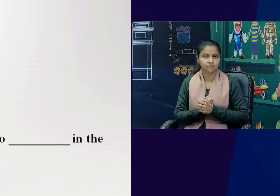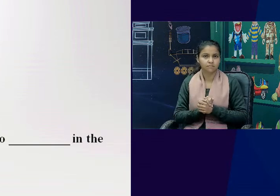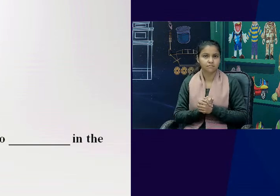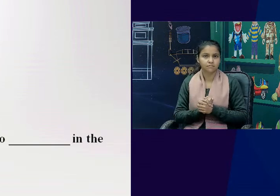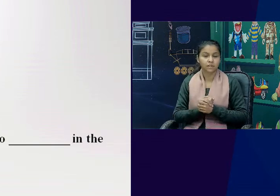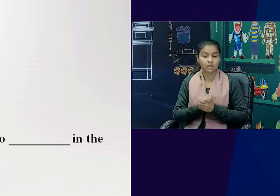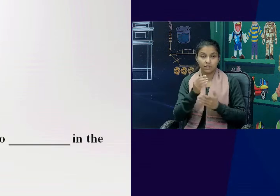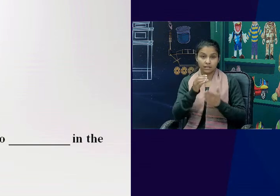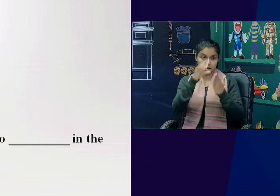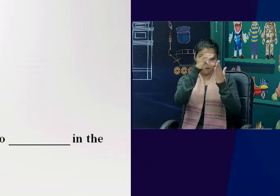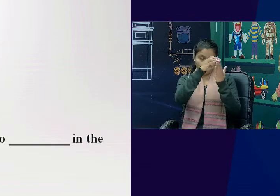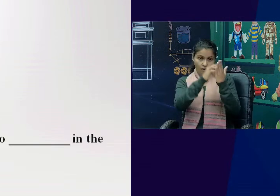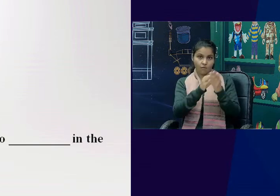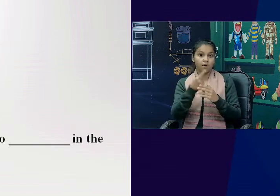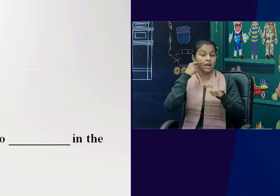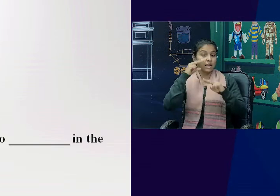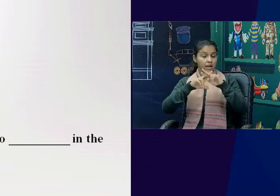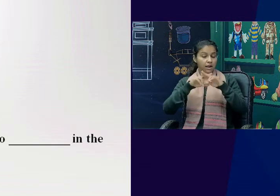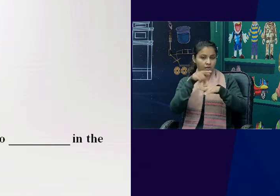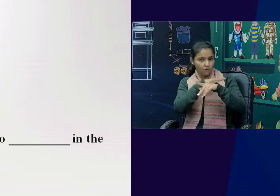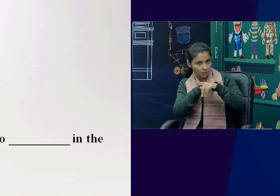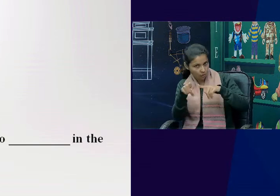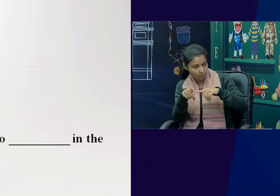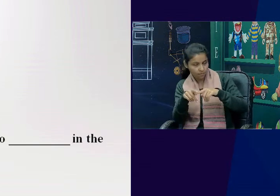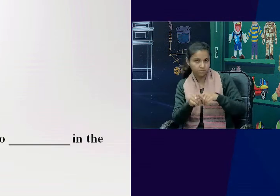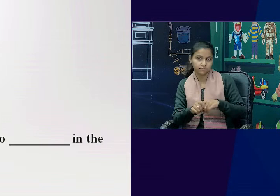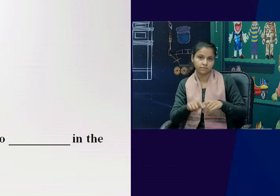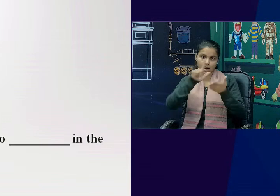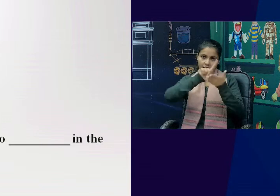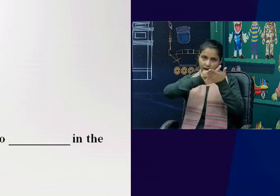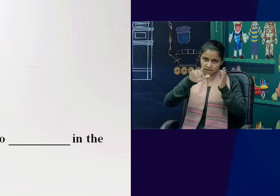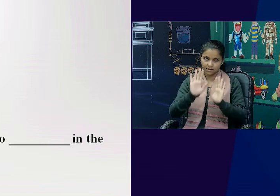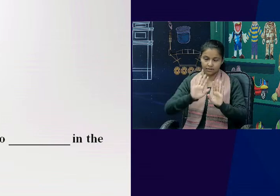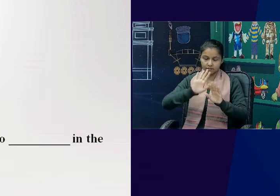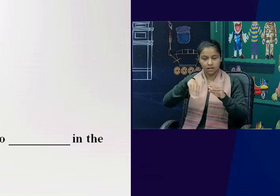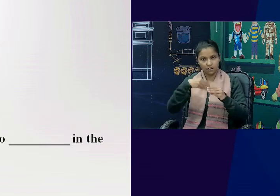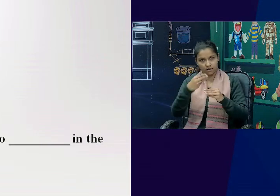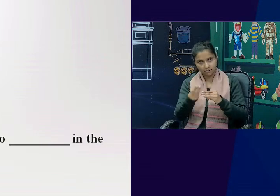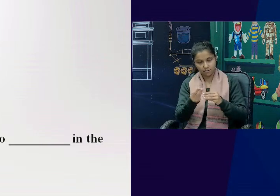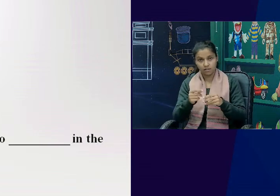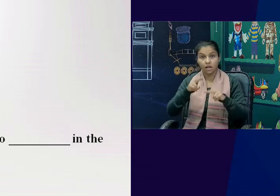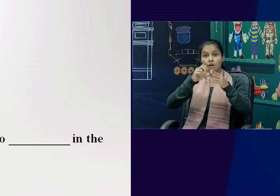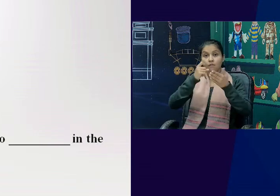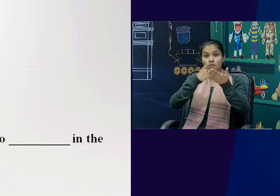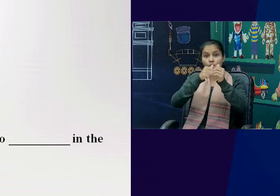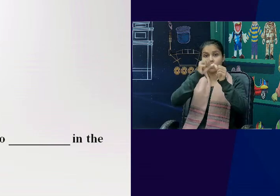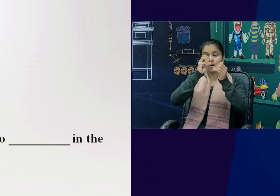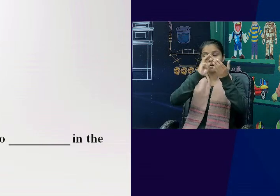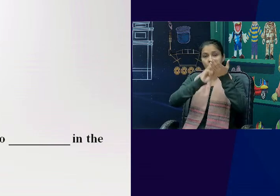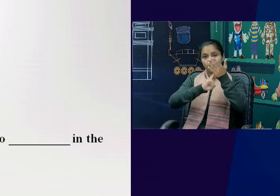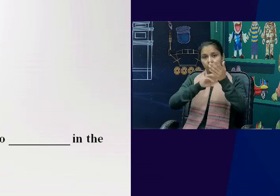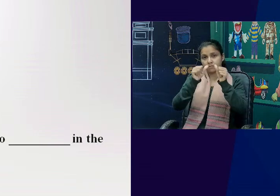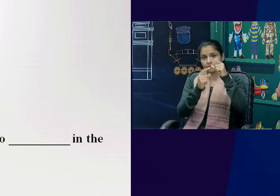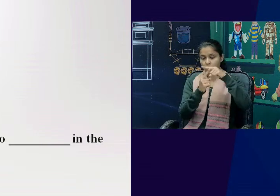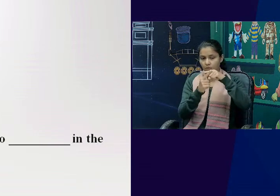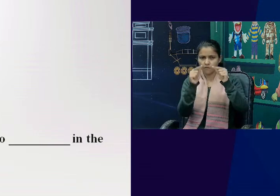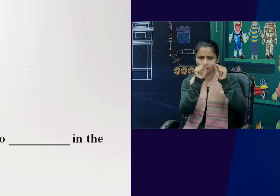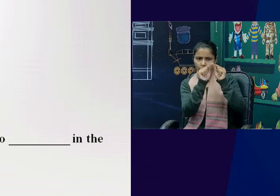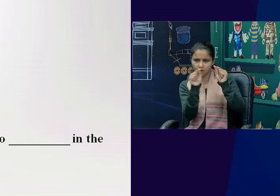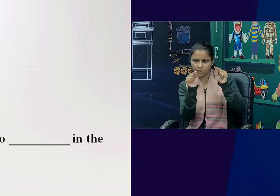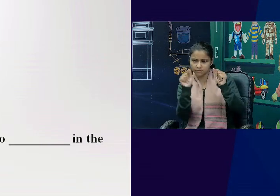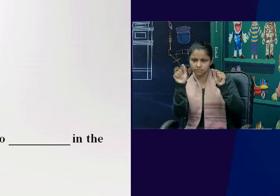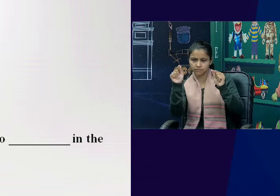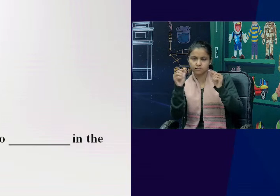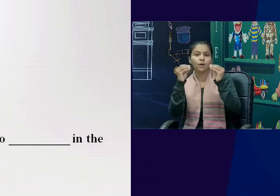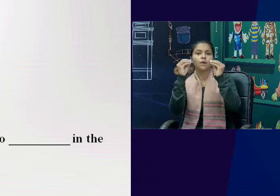form of an informal letter. On how we can do is we can give them the students the format, and the students will fill in the blanks.